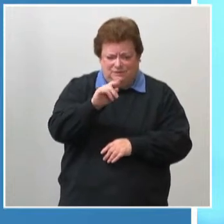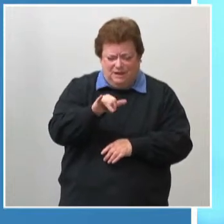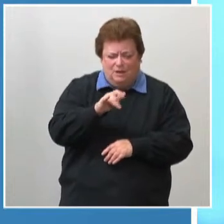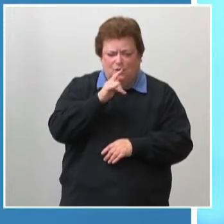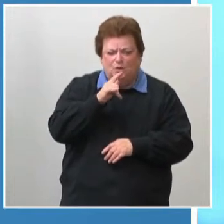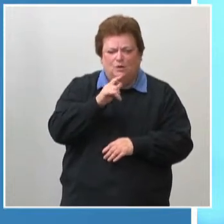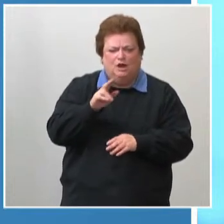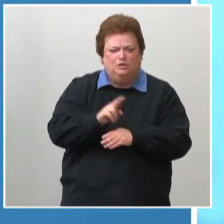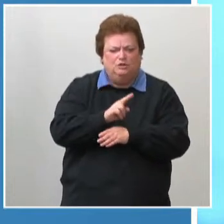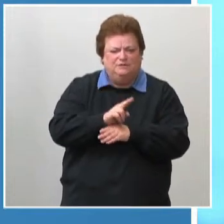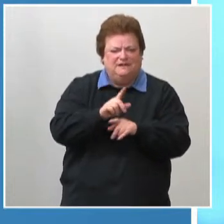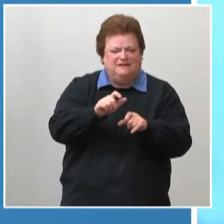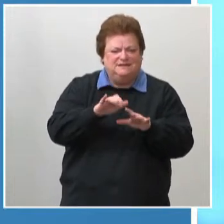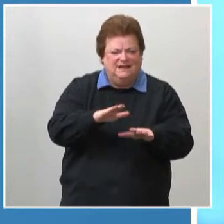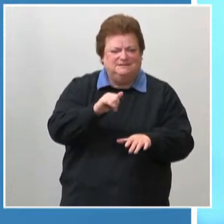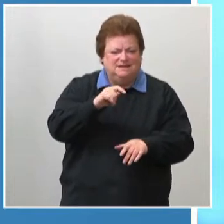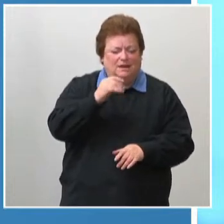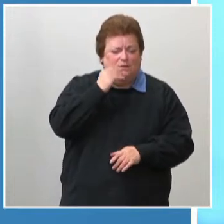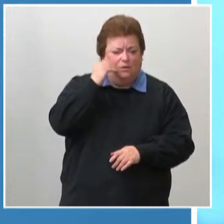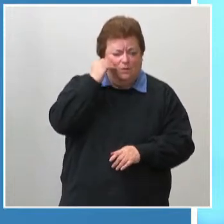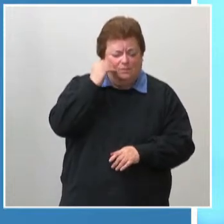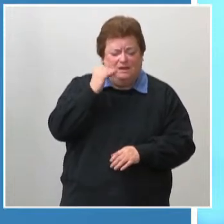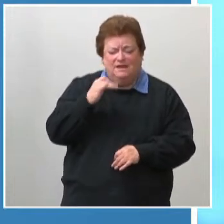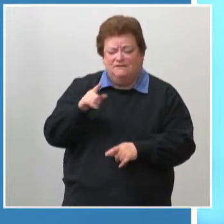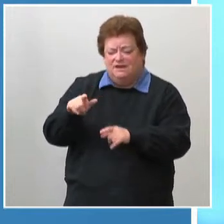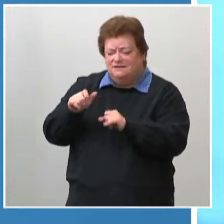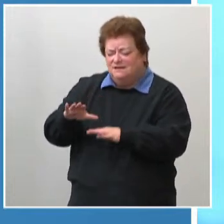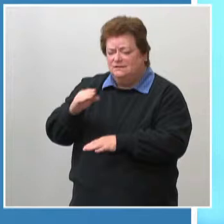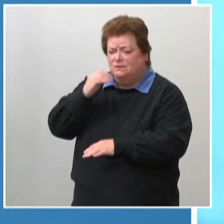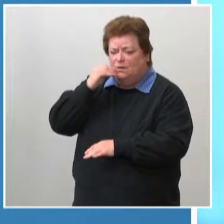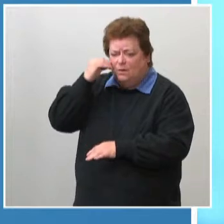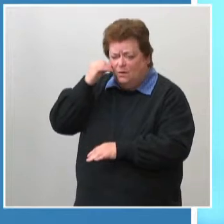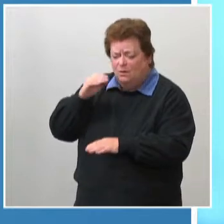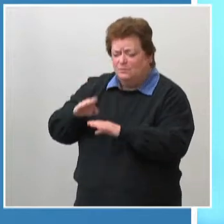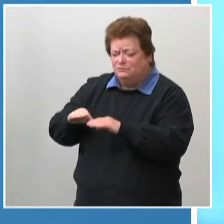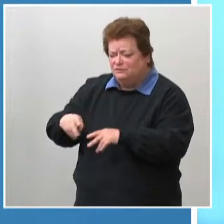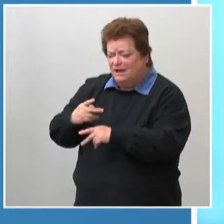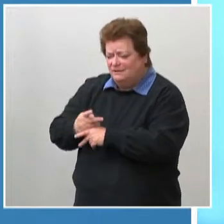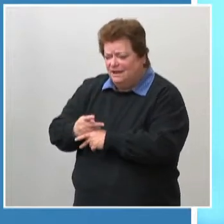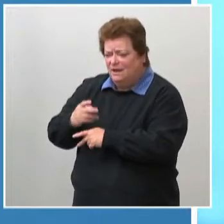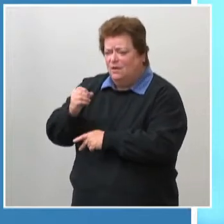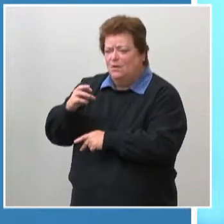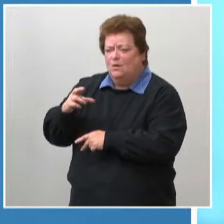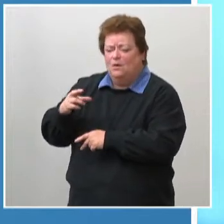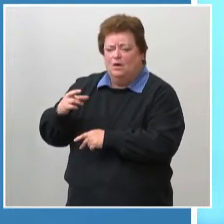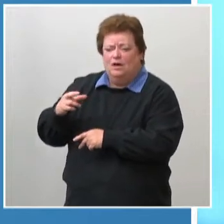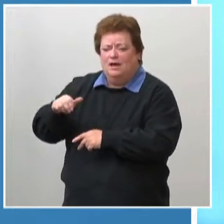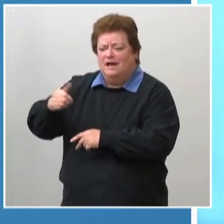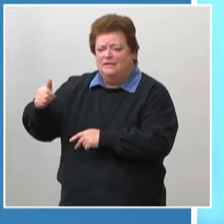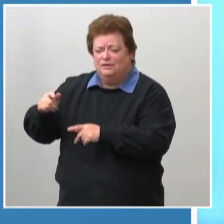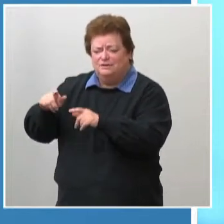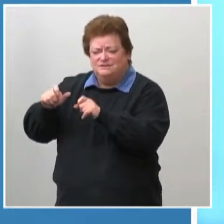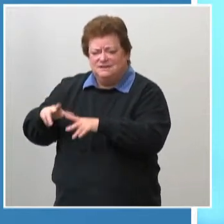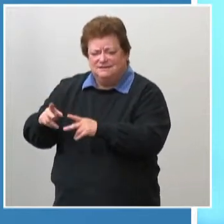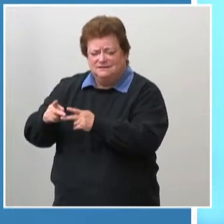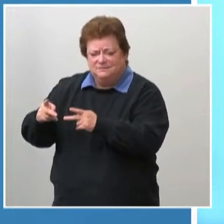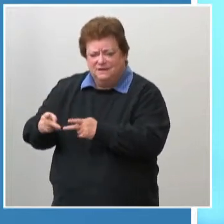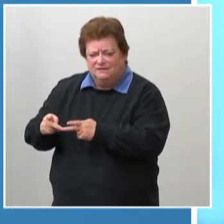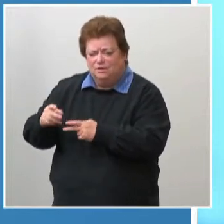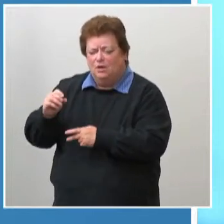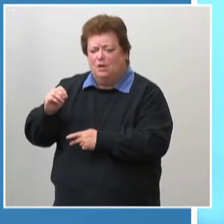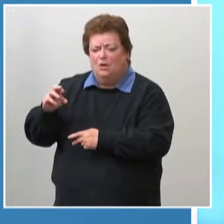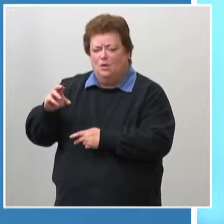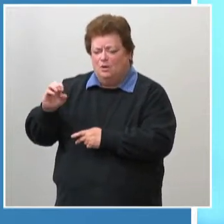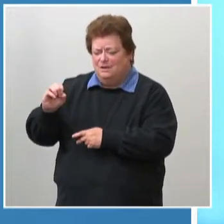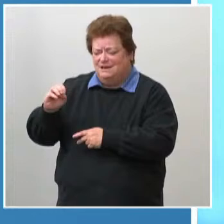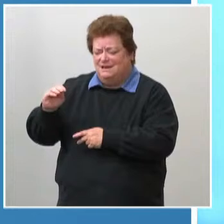at home. For tests completed at your school, in your child care, in a healthcare facility, some other testing site, or those proctored by